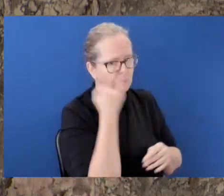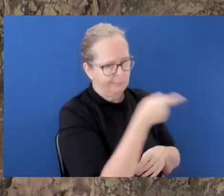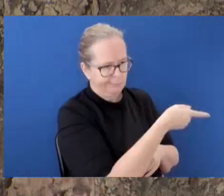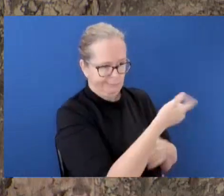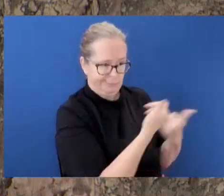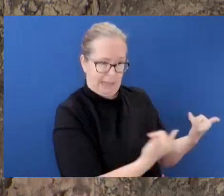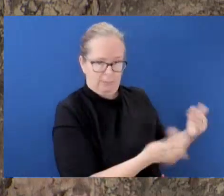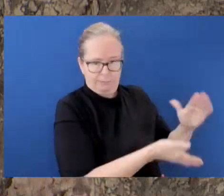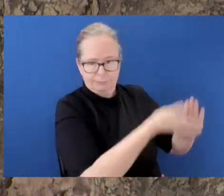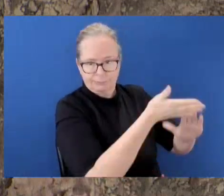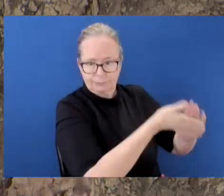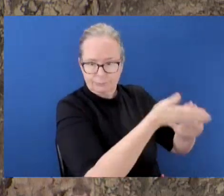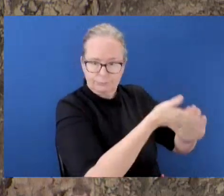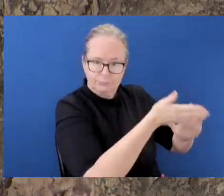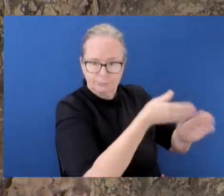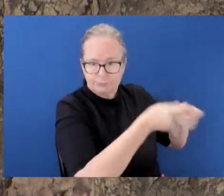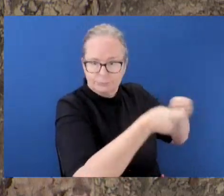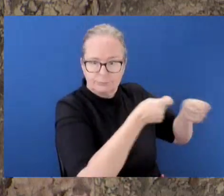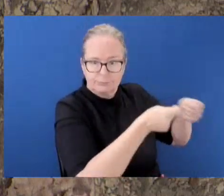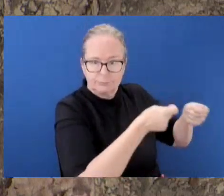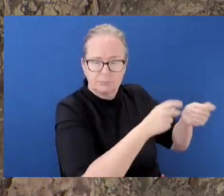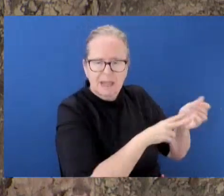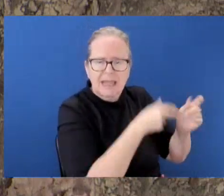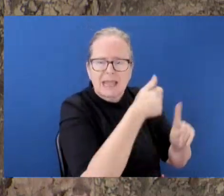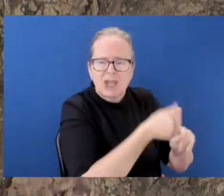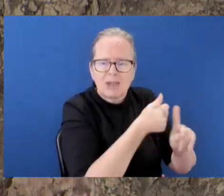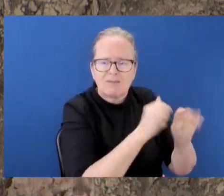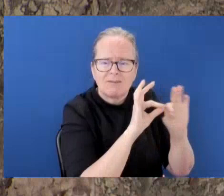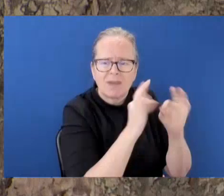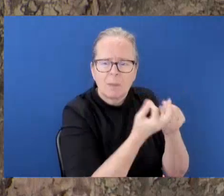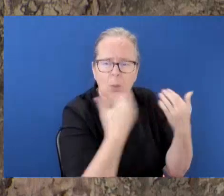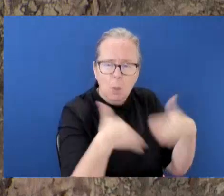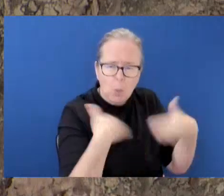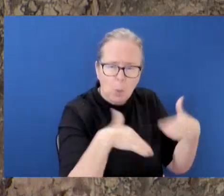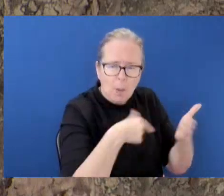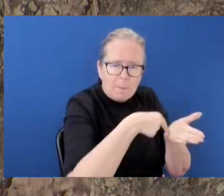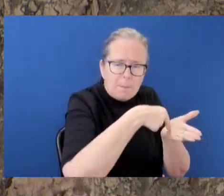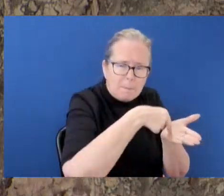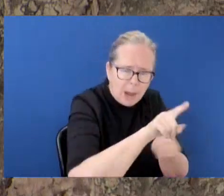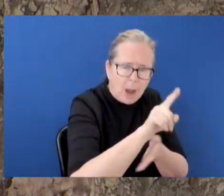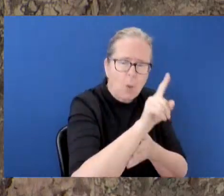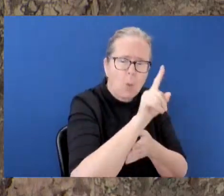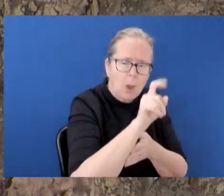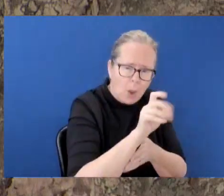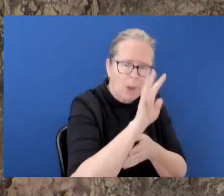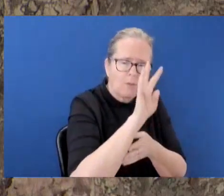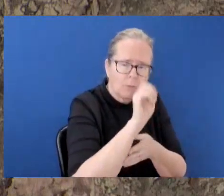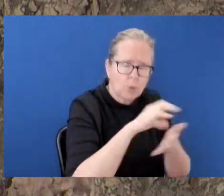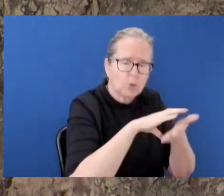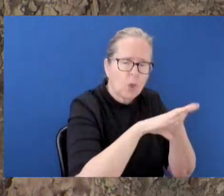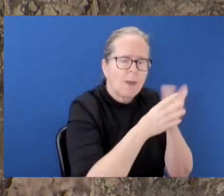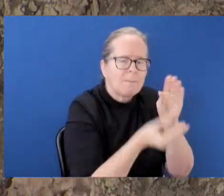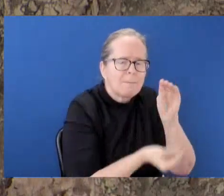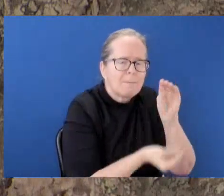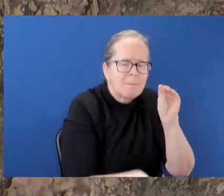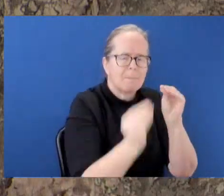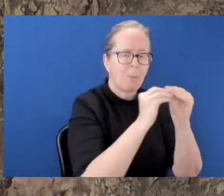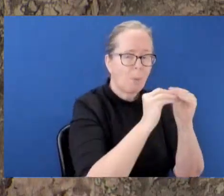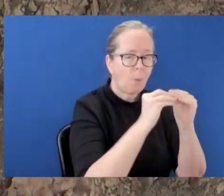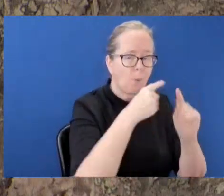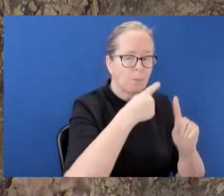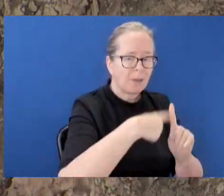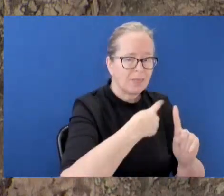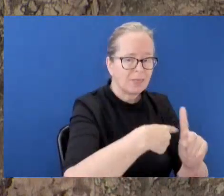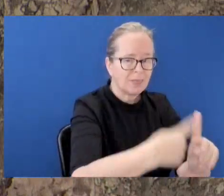$140 more on their BC Hydro bill. Mr. Speaker, we will always stand with people, doing everything we can, not only to lower the cost